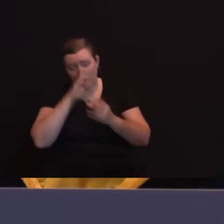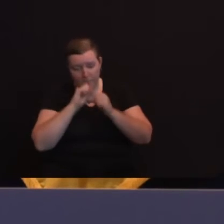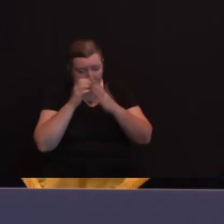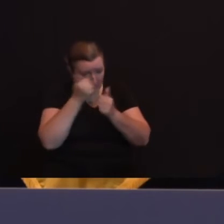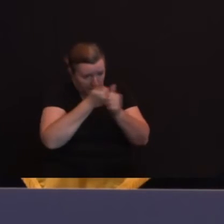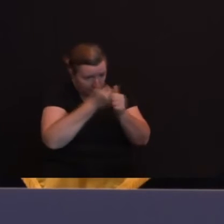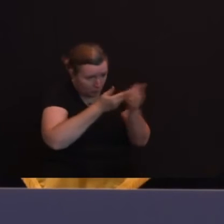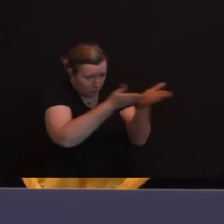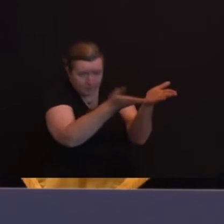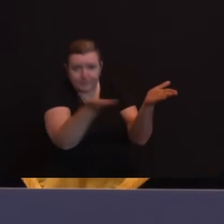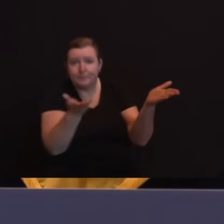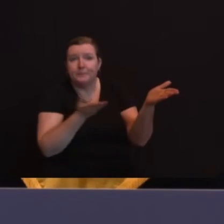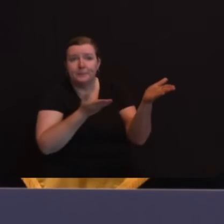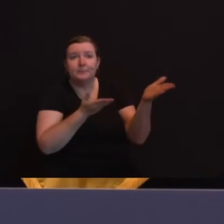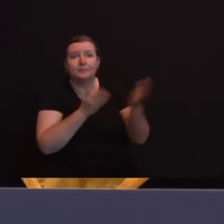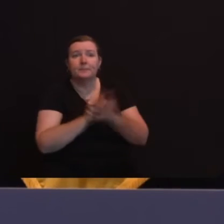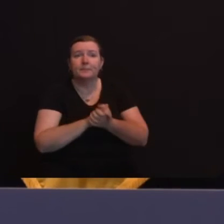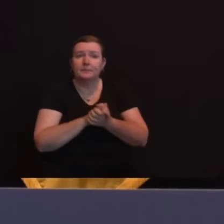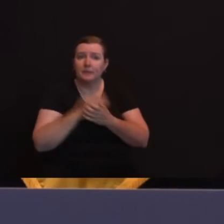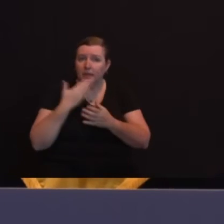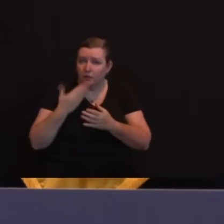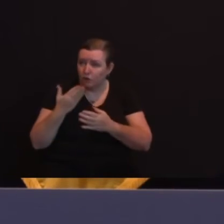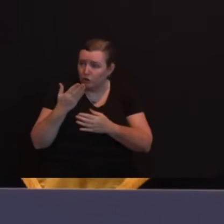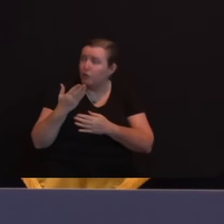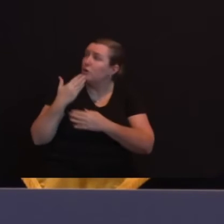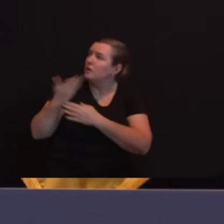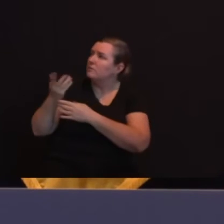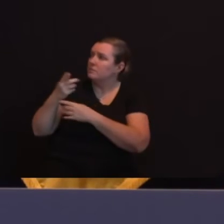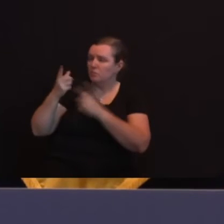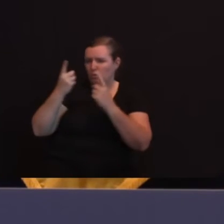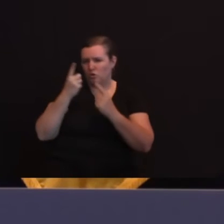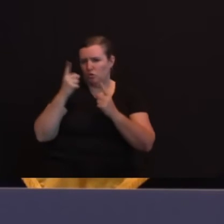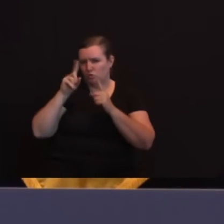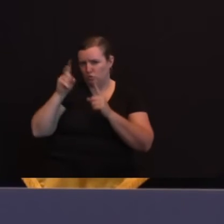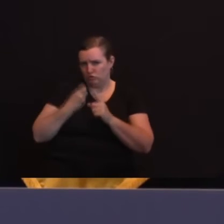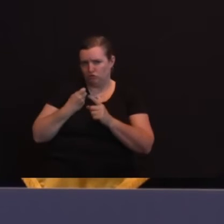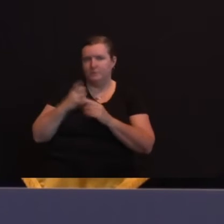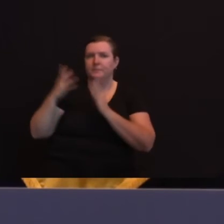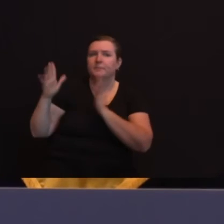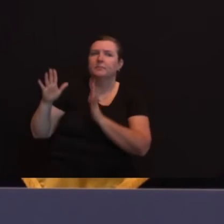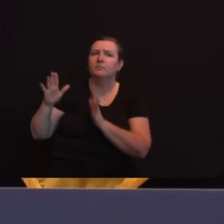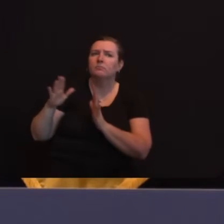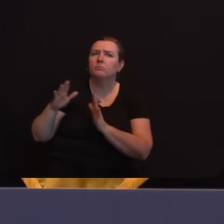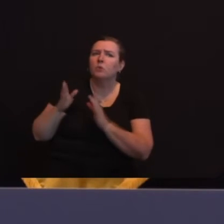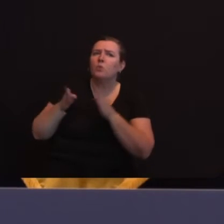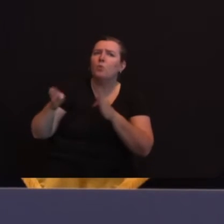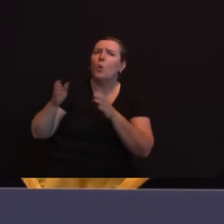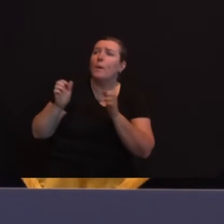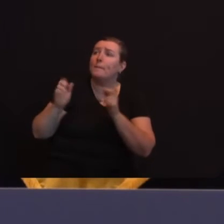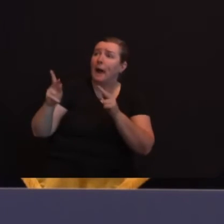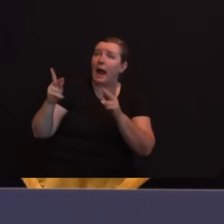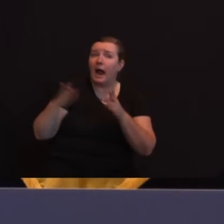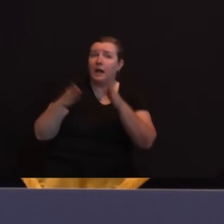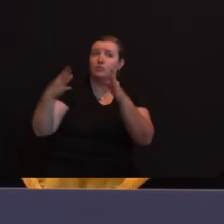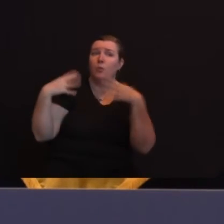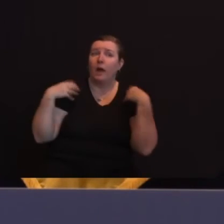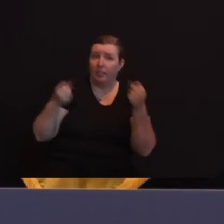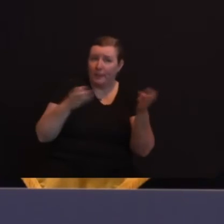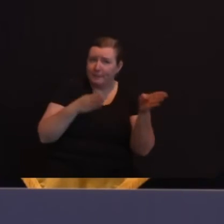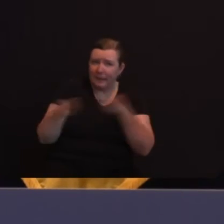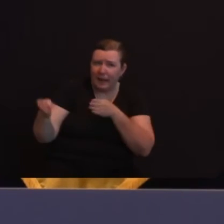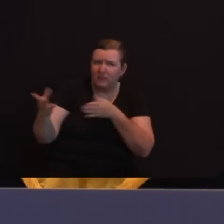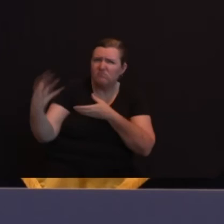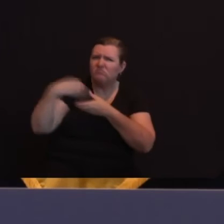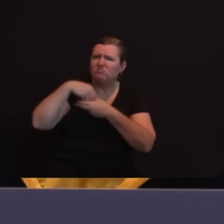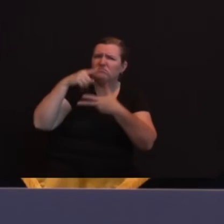afternoon. Afternoon, Governor. Your rollback recovery plan included a phased 3-stage strategy for reopening the